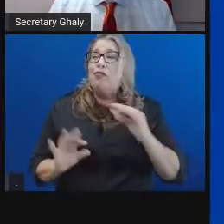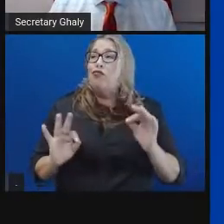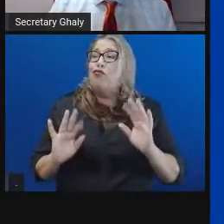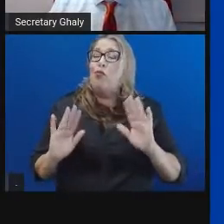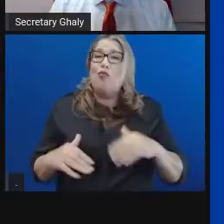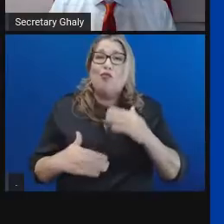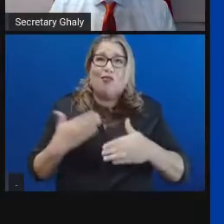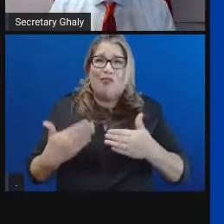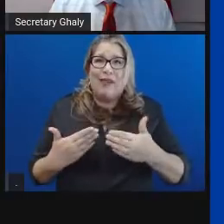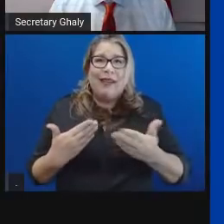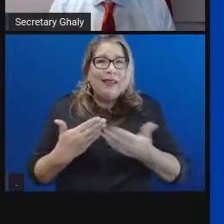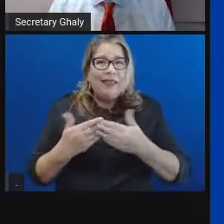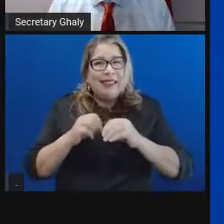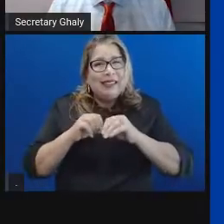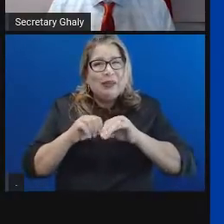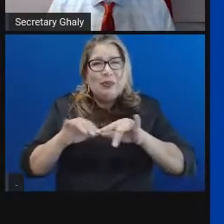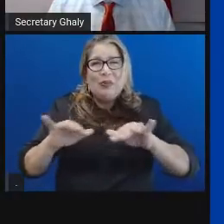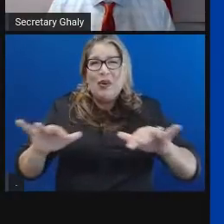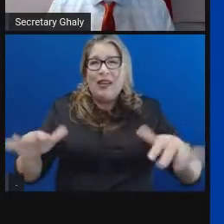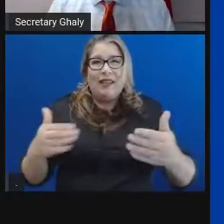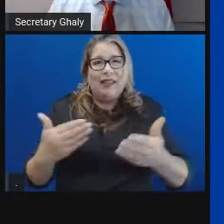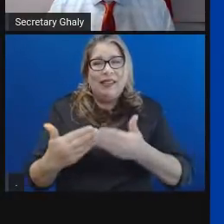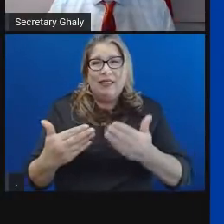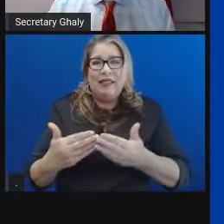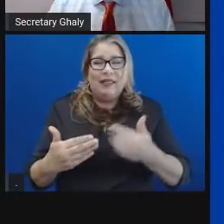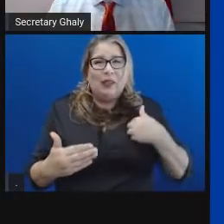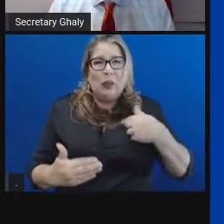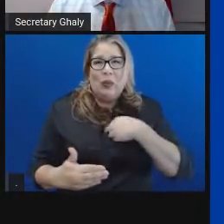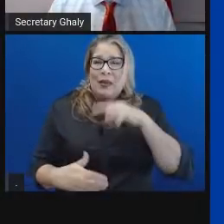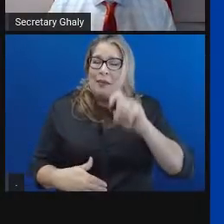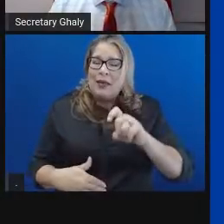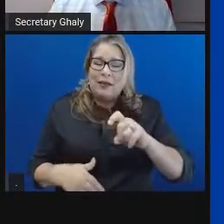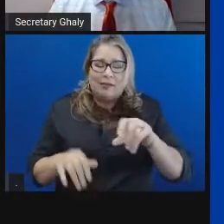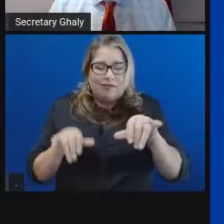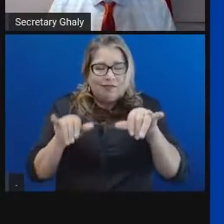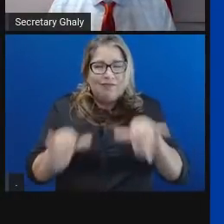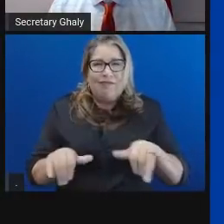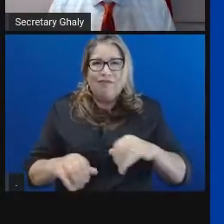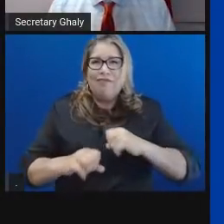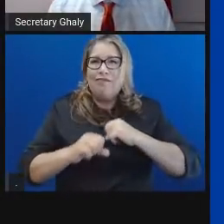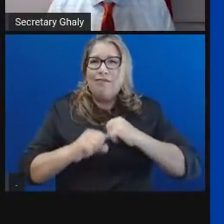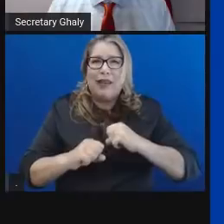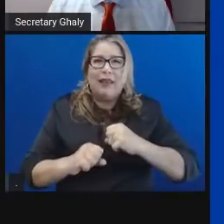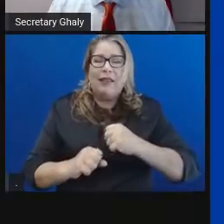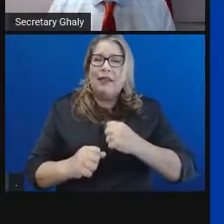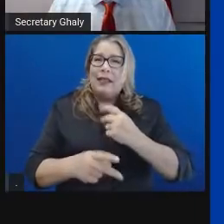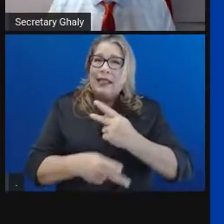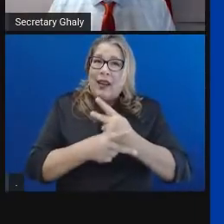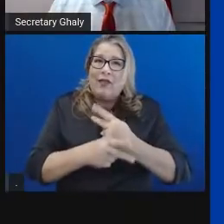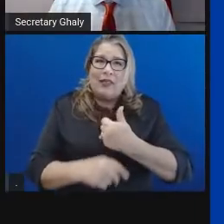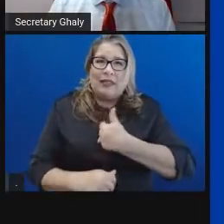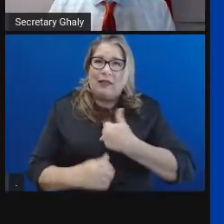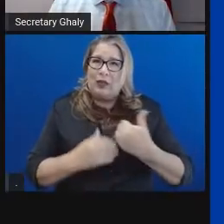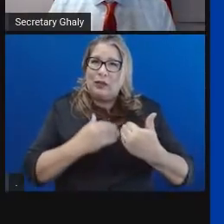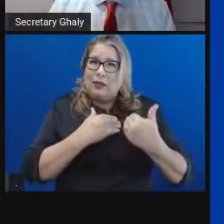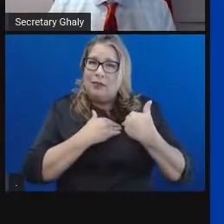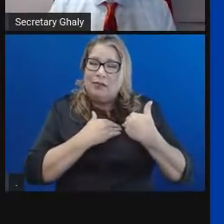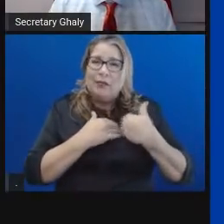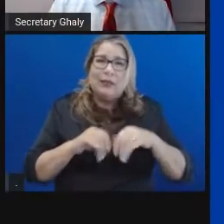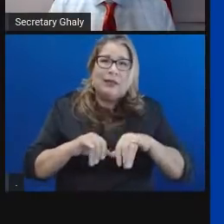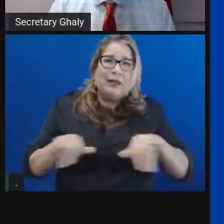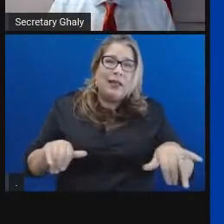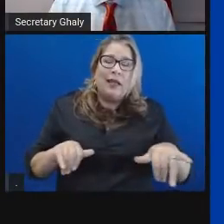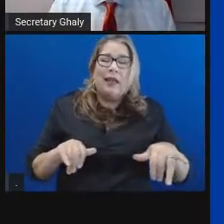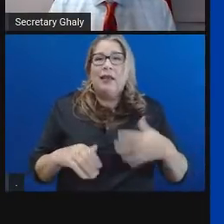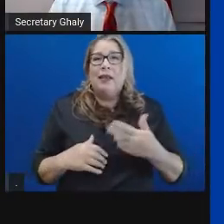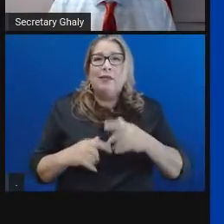must continue to keep our guard up. We must continue to work together to do what we can to reduce transmission. I know people